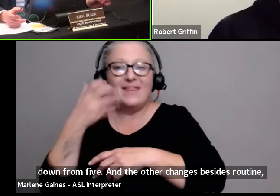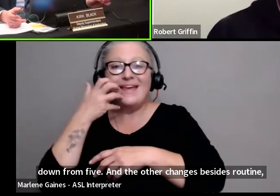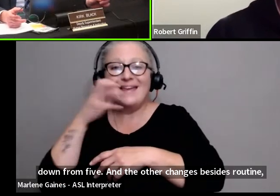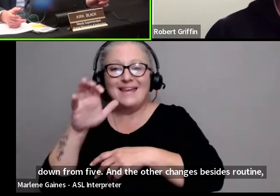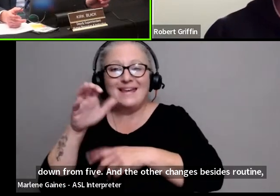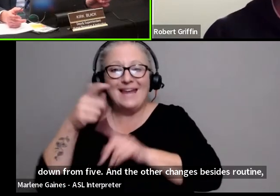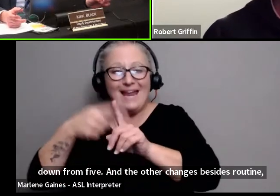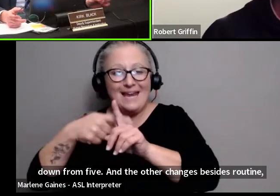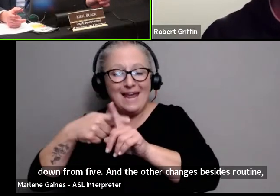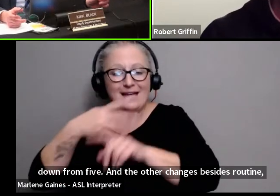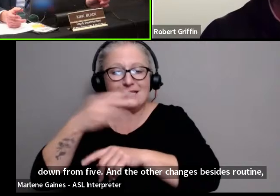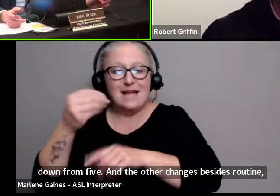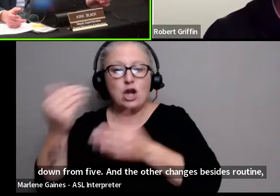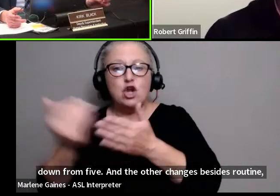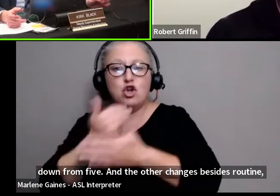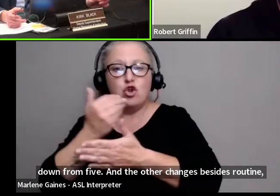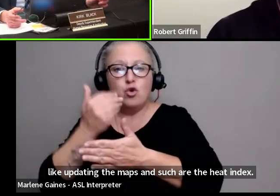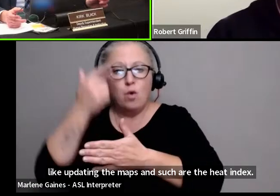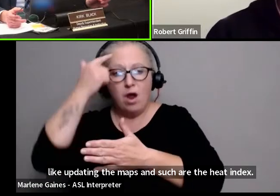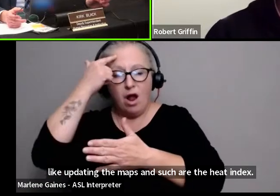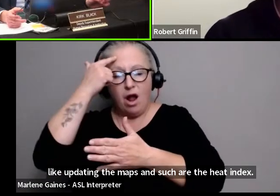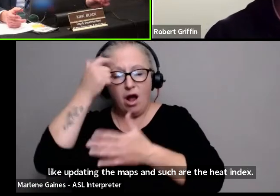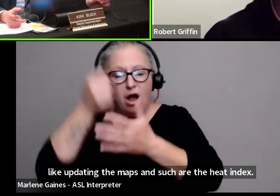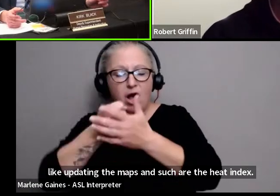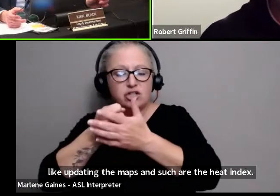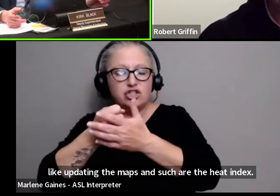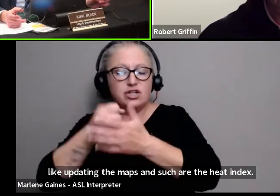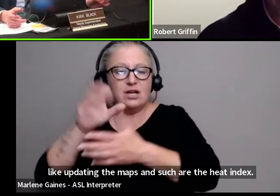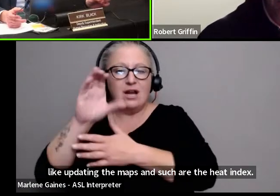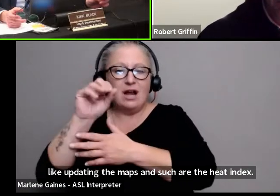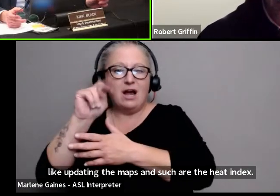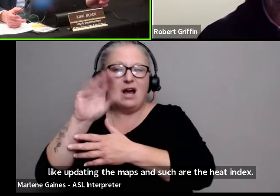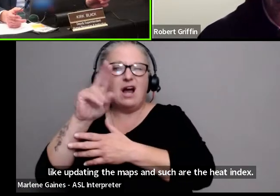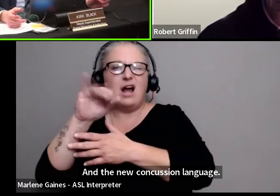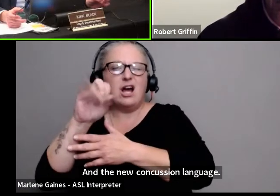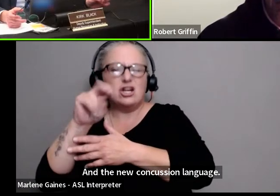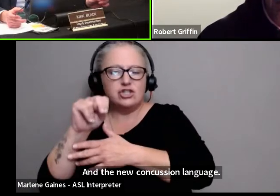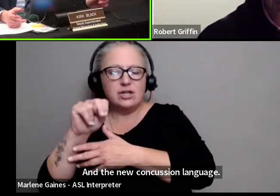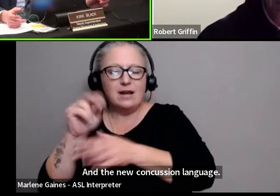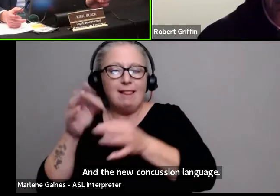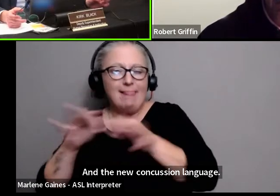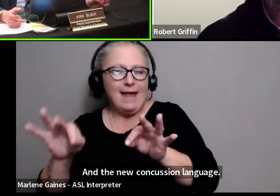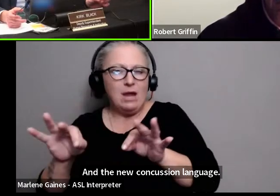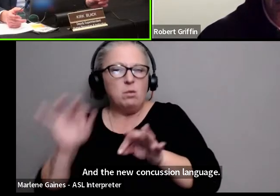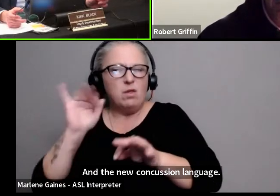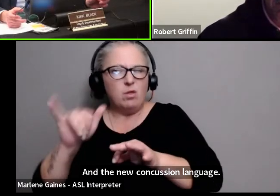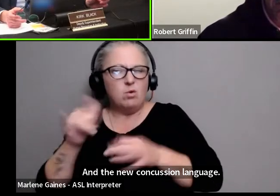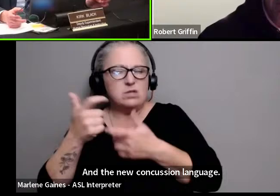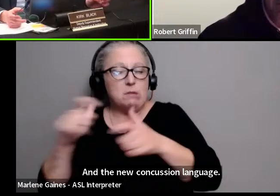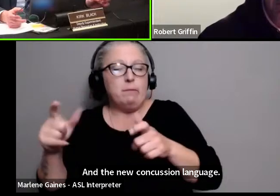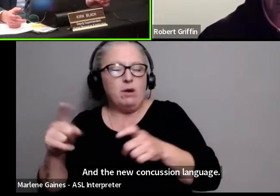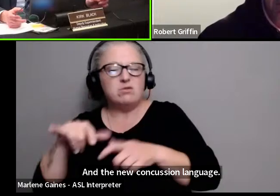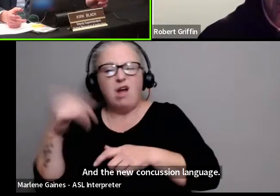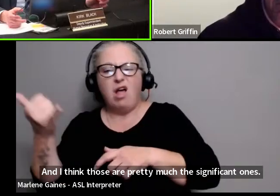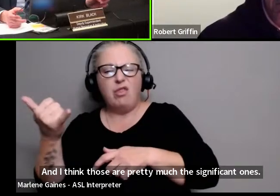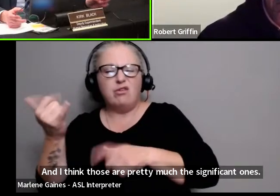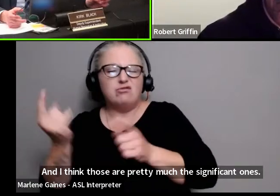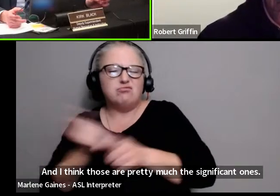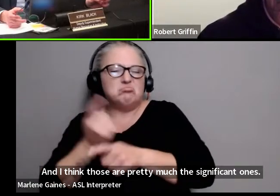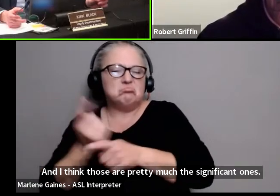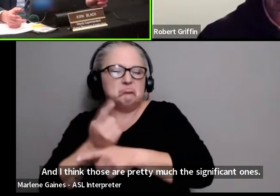index and the new concussion language. And I think those are pretty much the significant ones. The rest are pretty